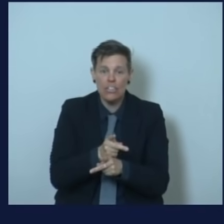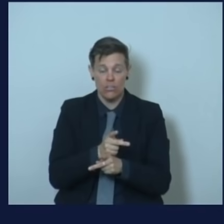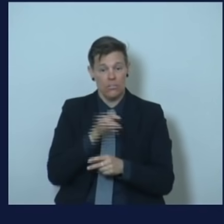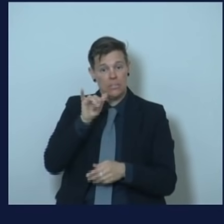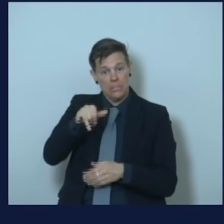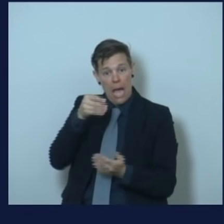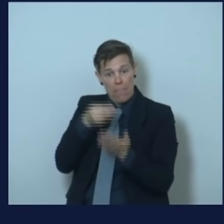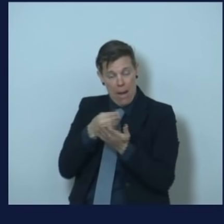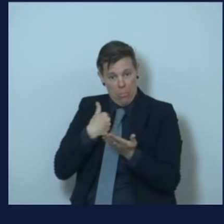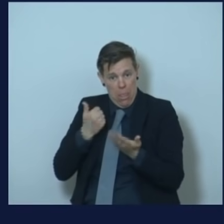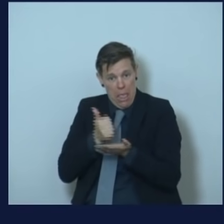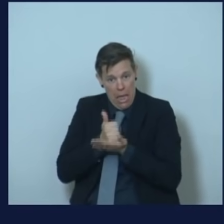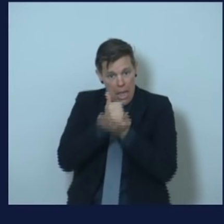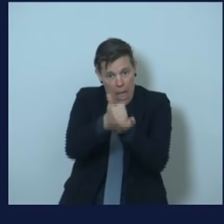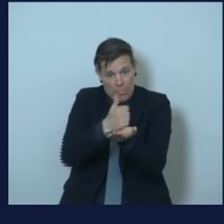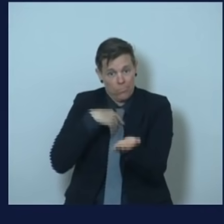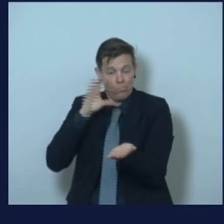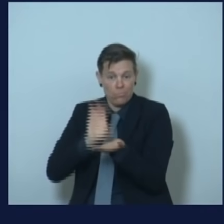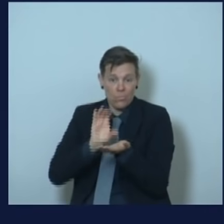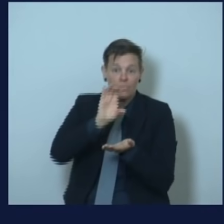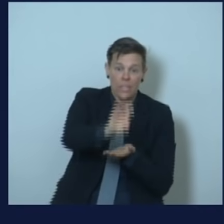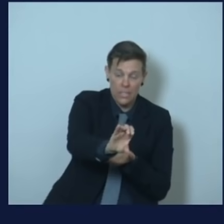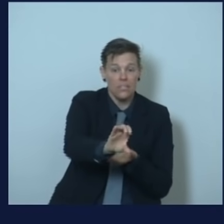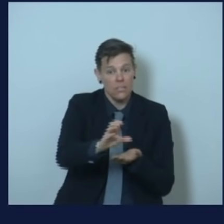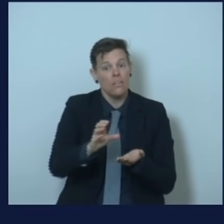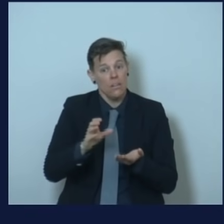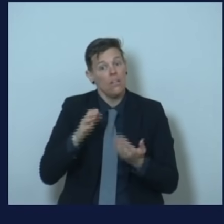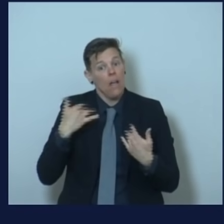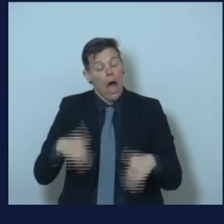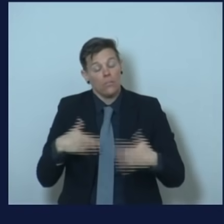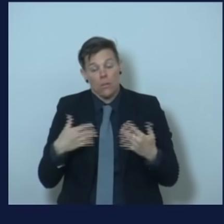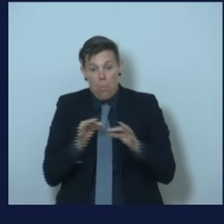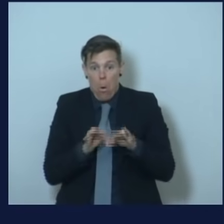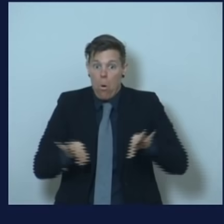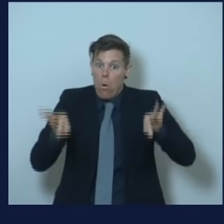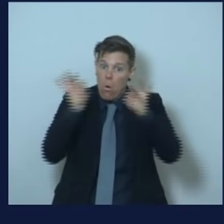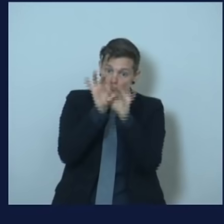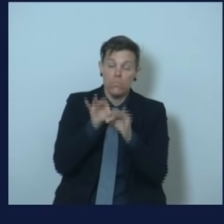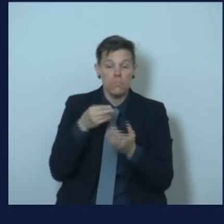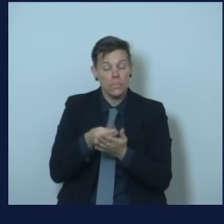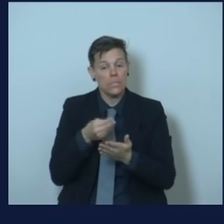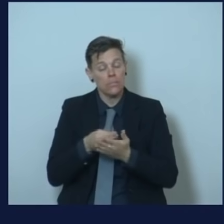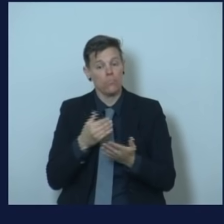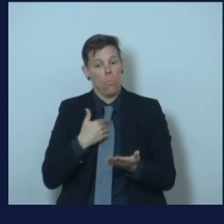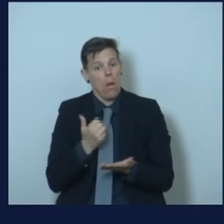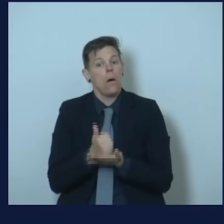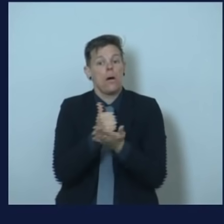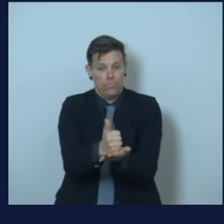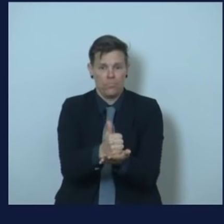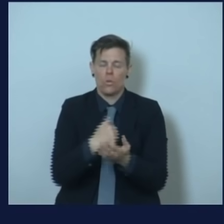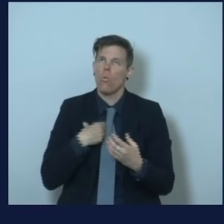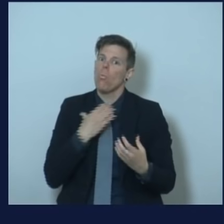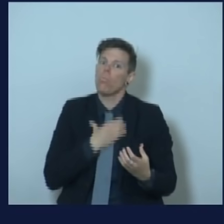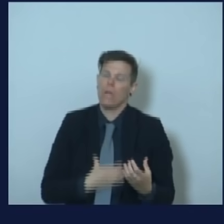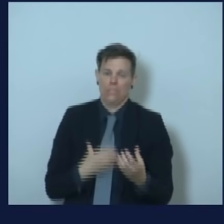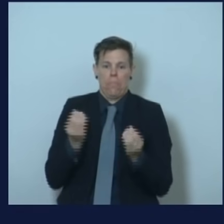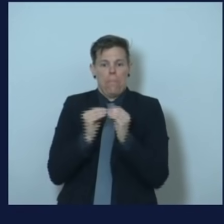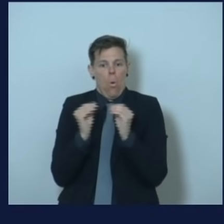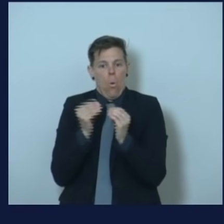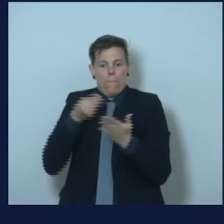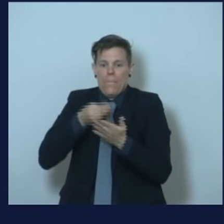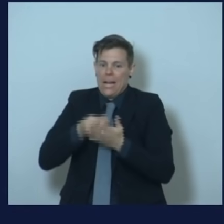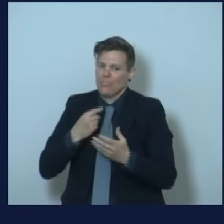pay efforts are really important, and I wish it was more. And every New